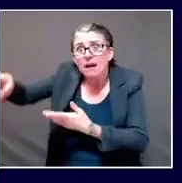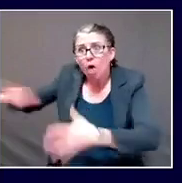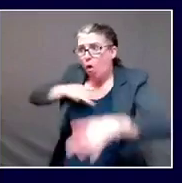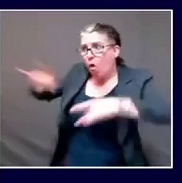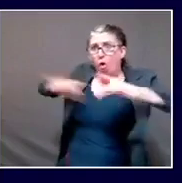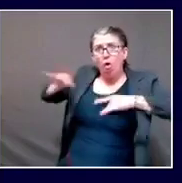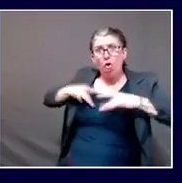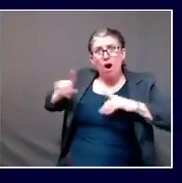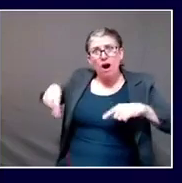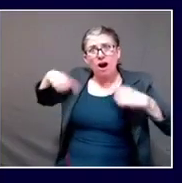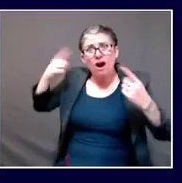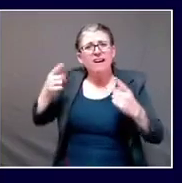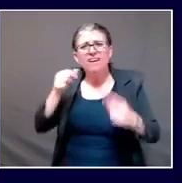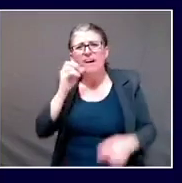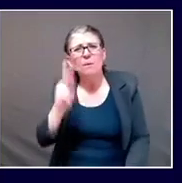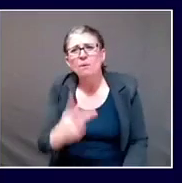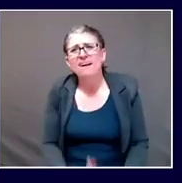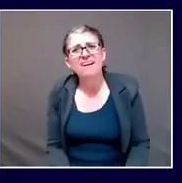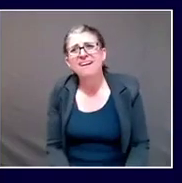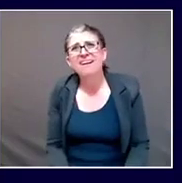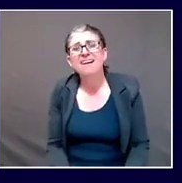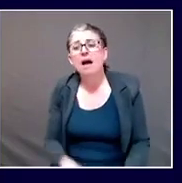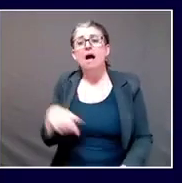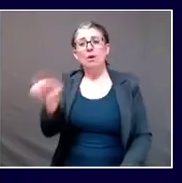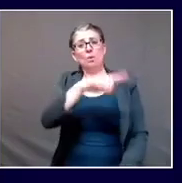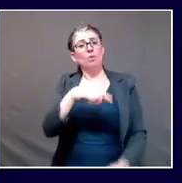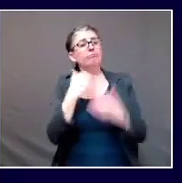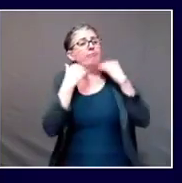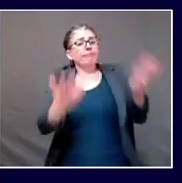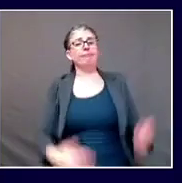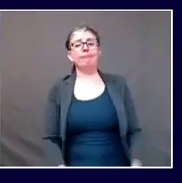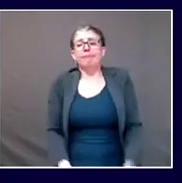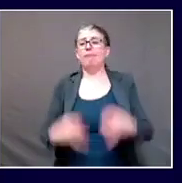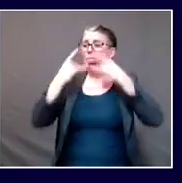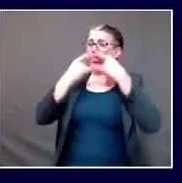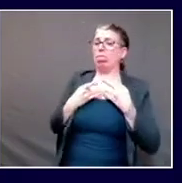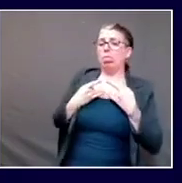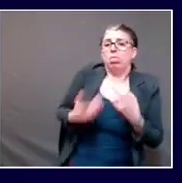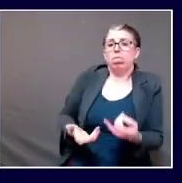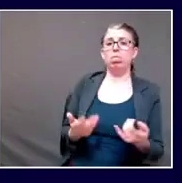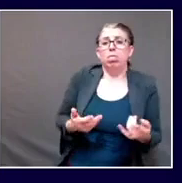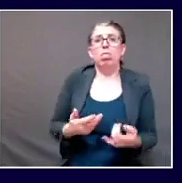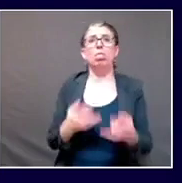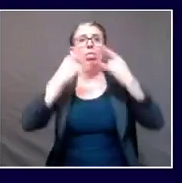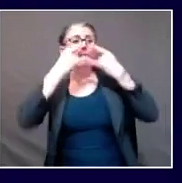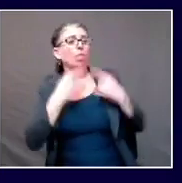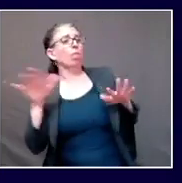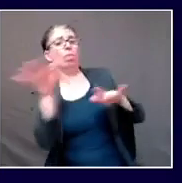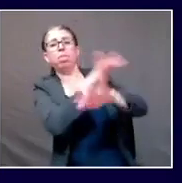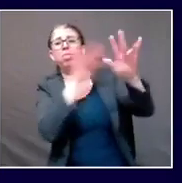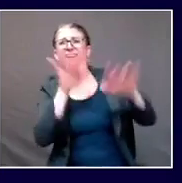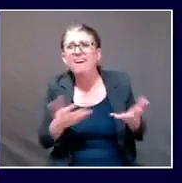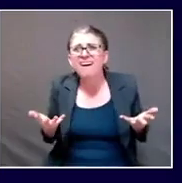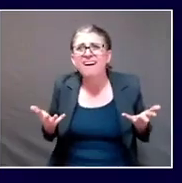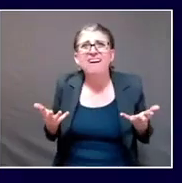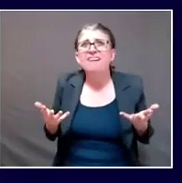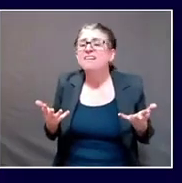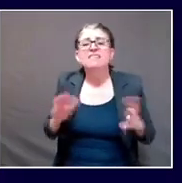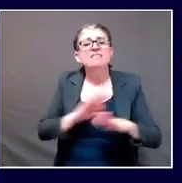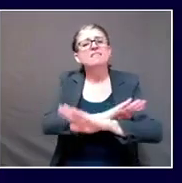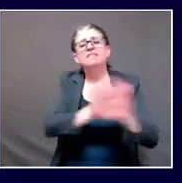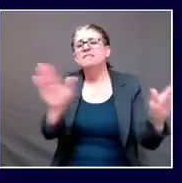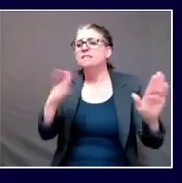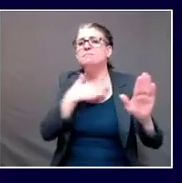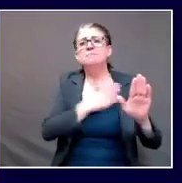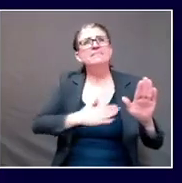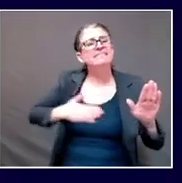Please do it for them. Please don't make store employees jobs harder than they already are, especially this holiday